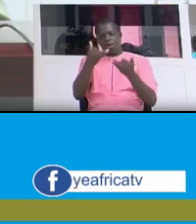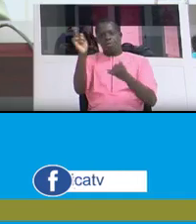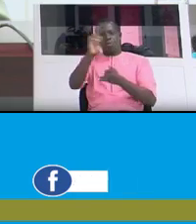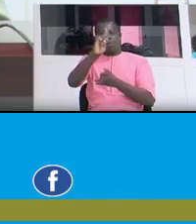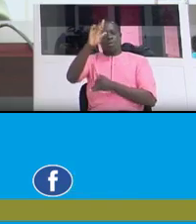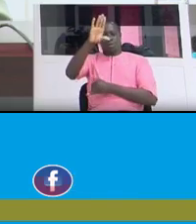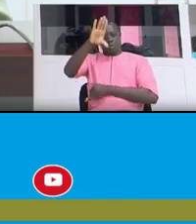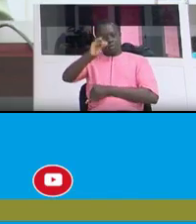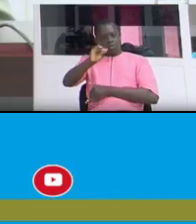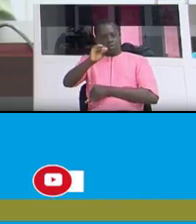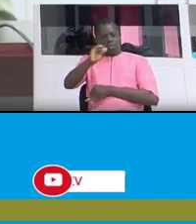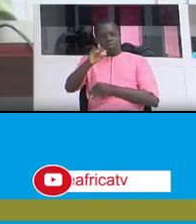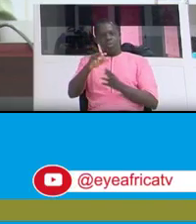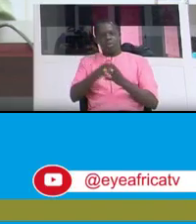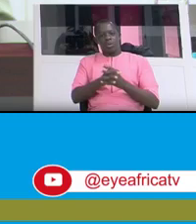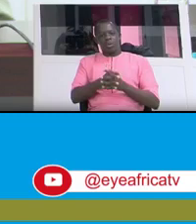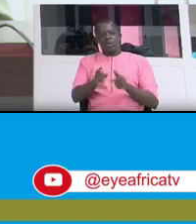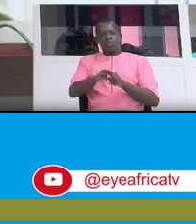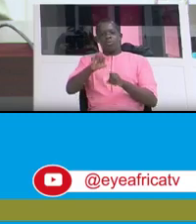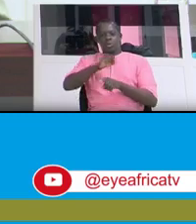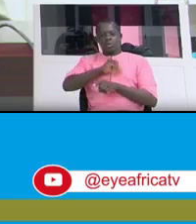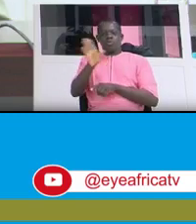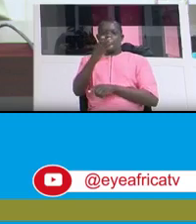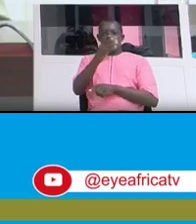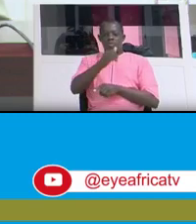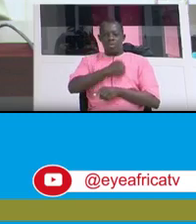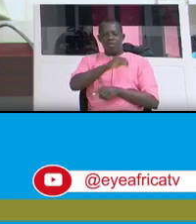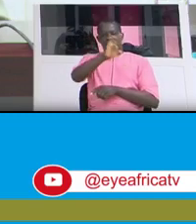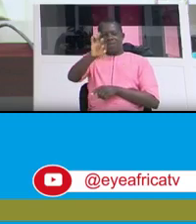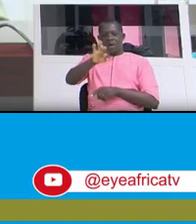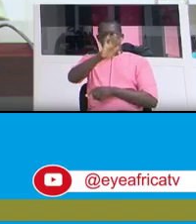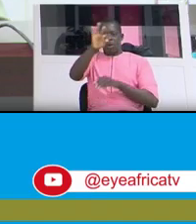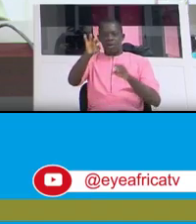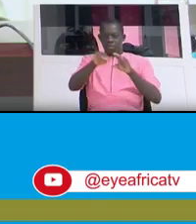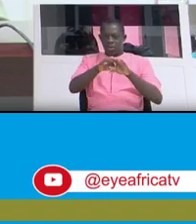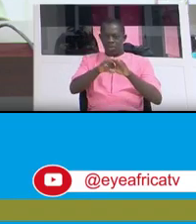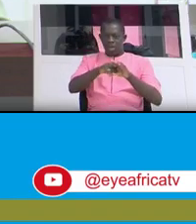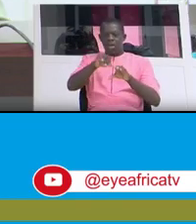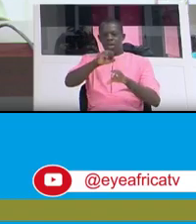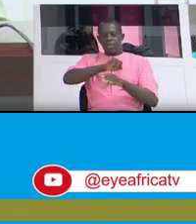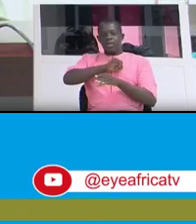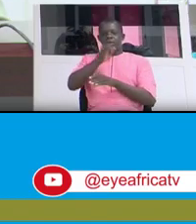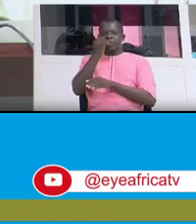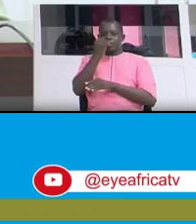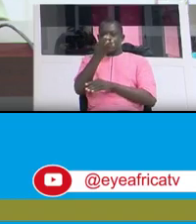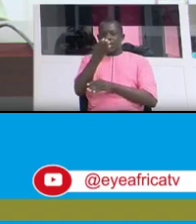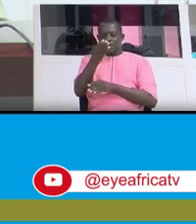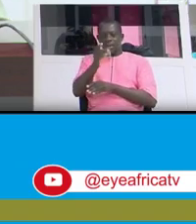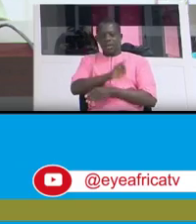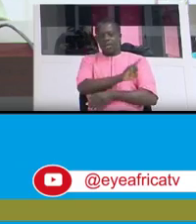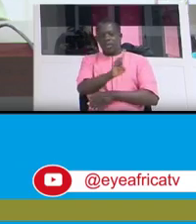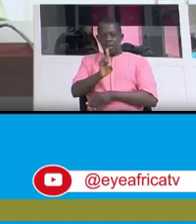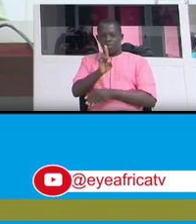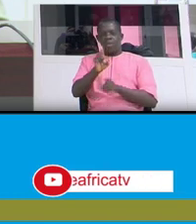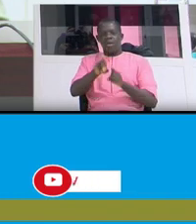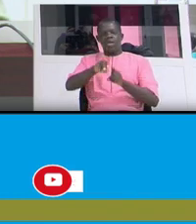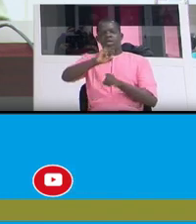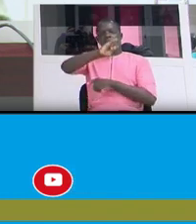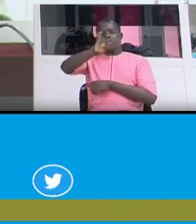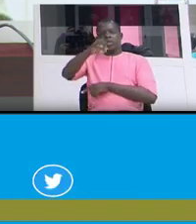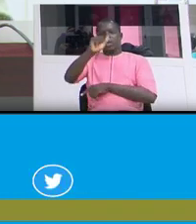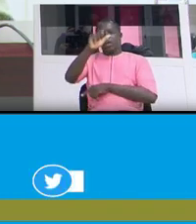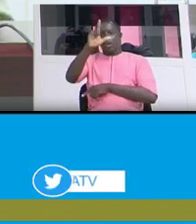Now, what does he do? He goes to our relatives and tells them that